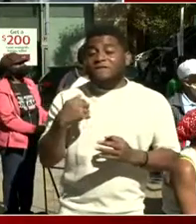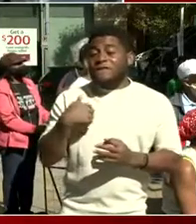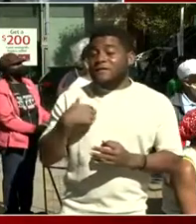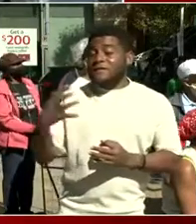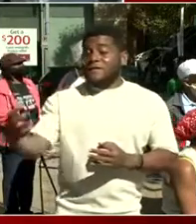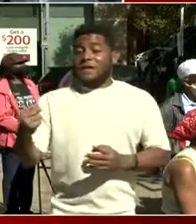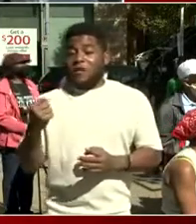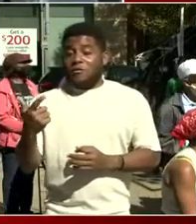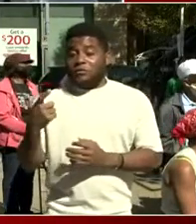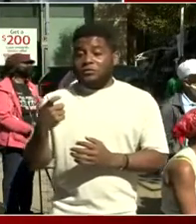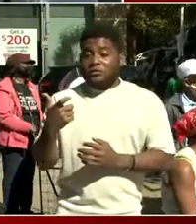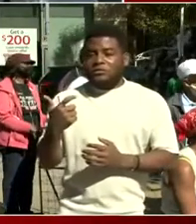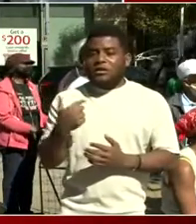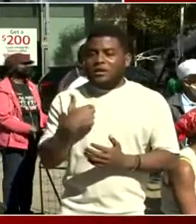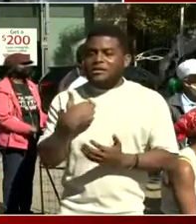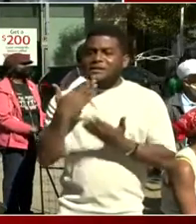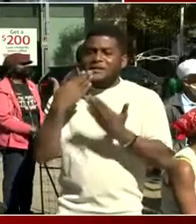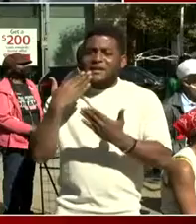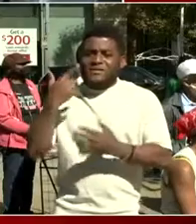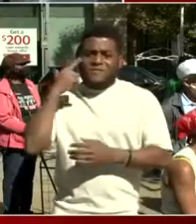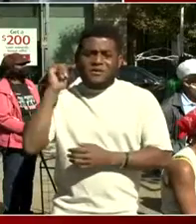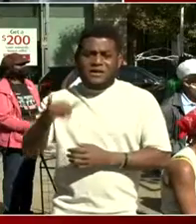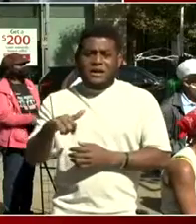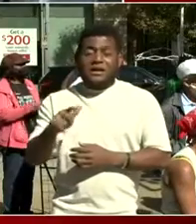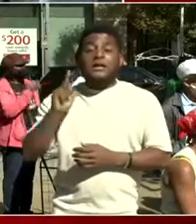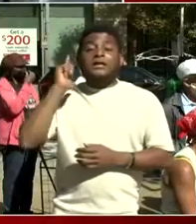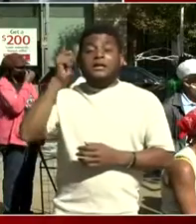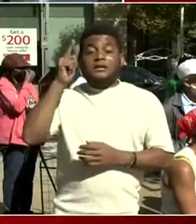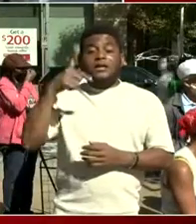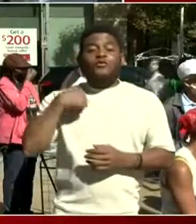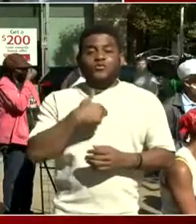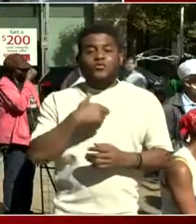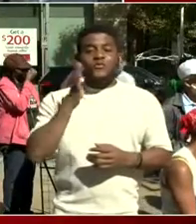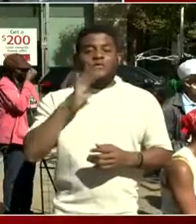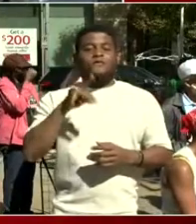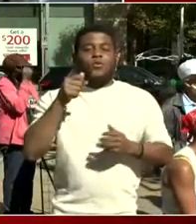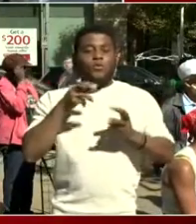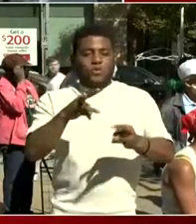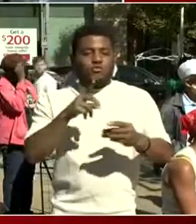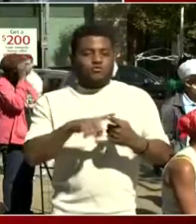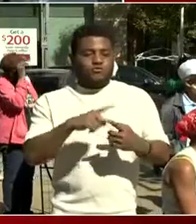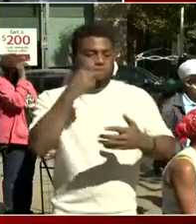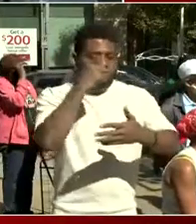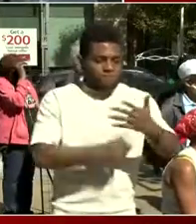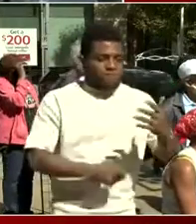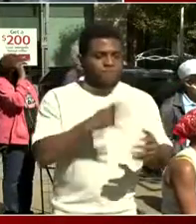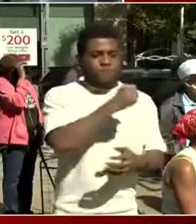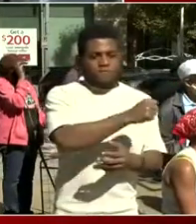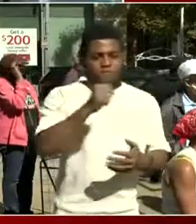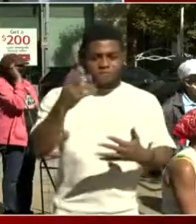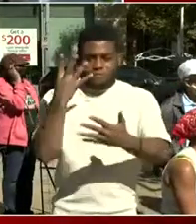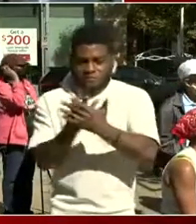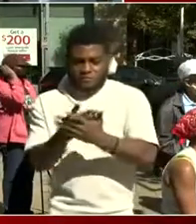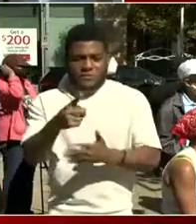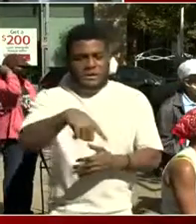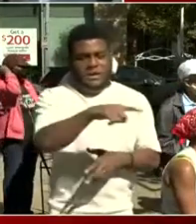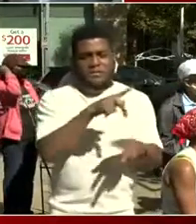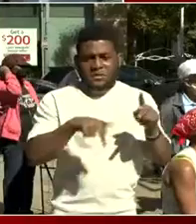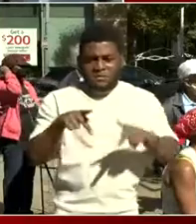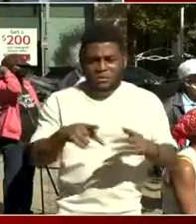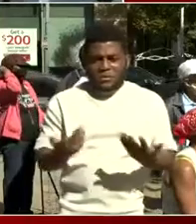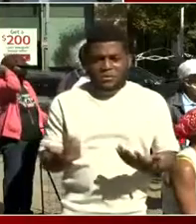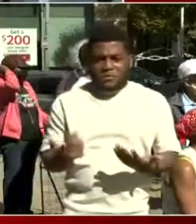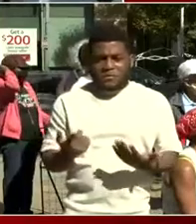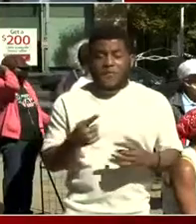on the larger systemic issue or the systematic issue. I'll take that. We get the illegal gun off the street, but I want to ultimately see people